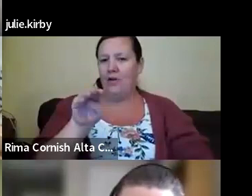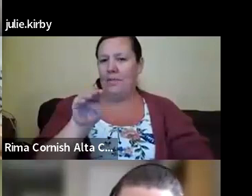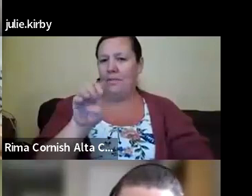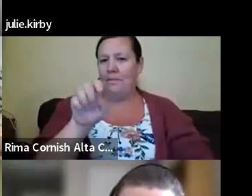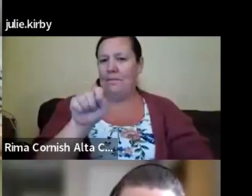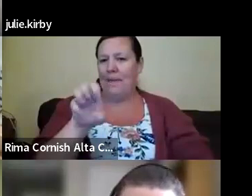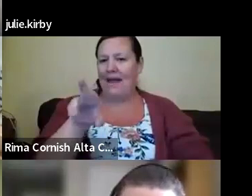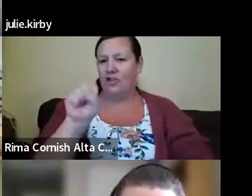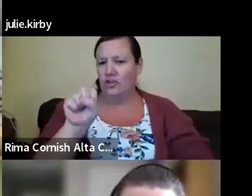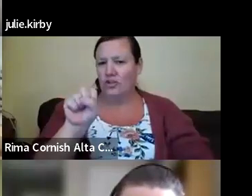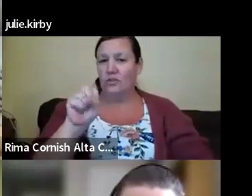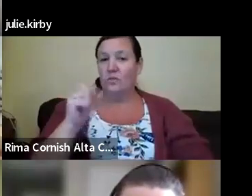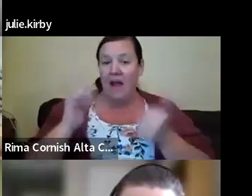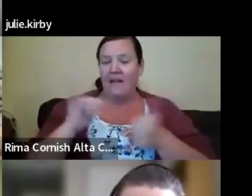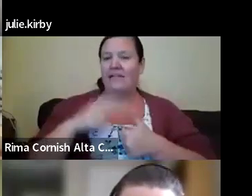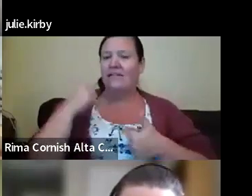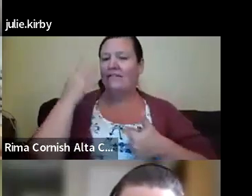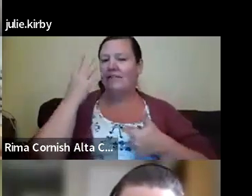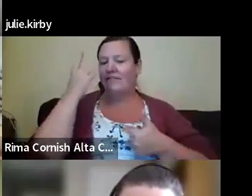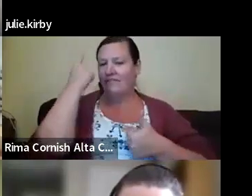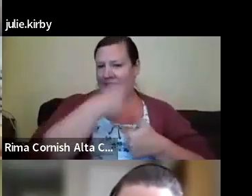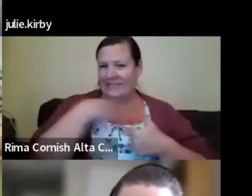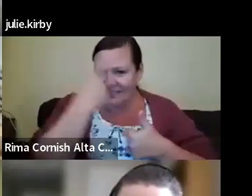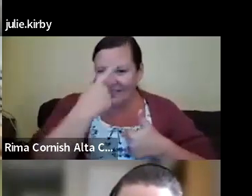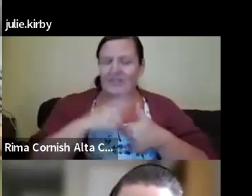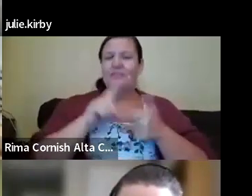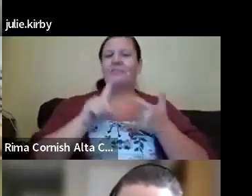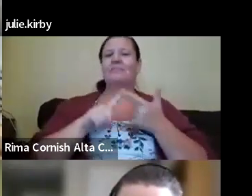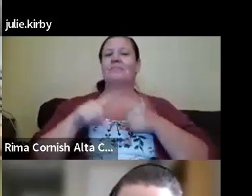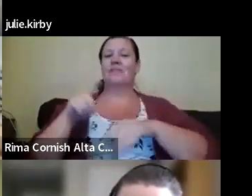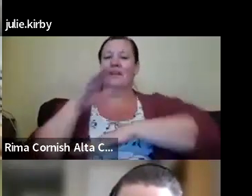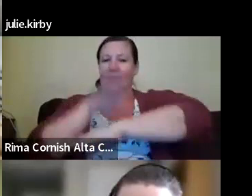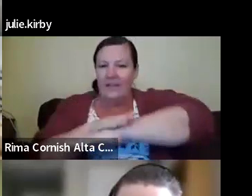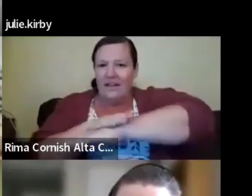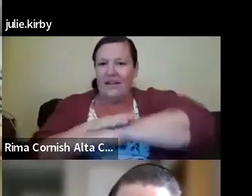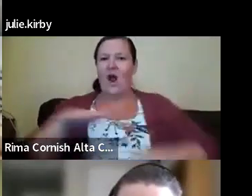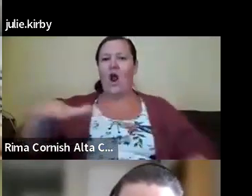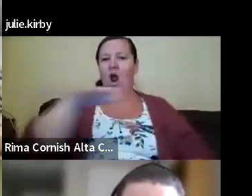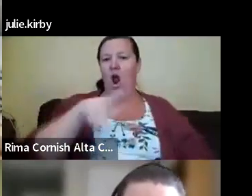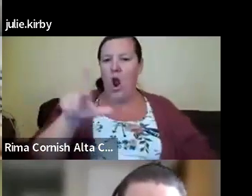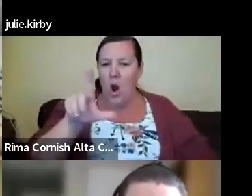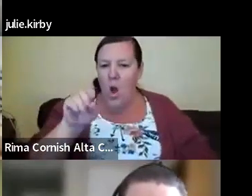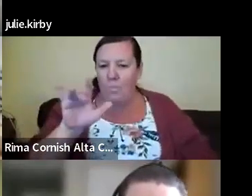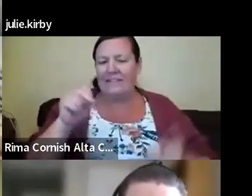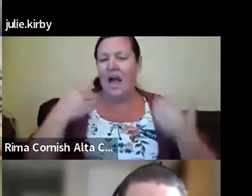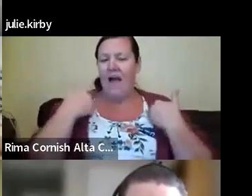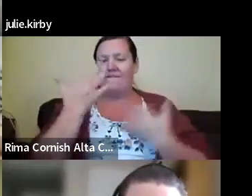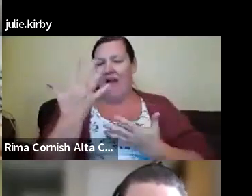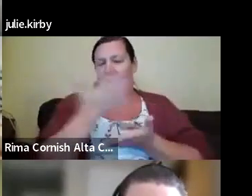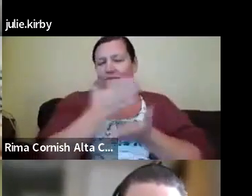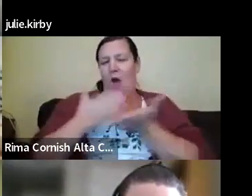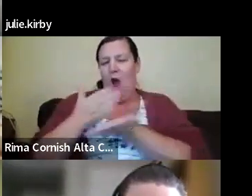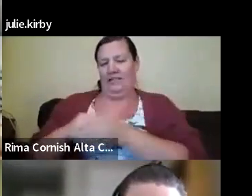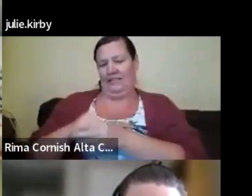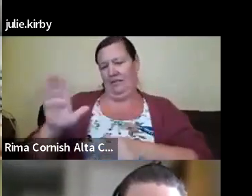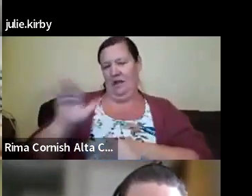their ASL parameters. That is the facial expression, the